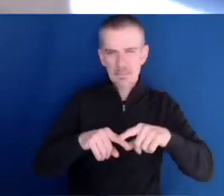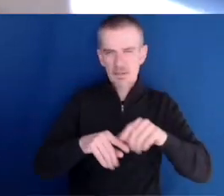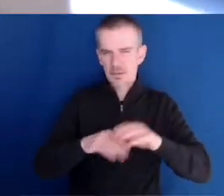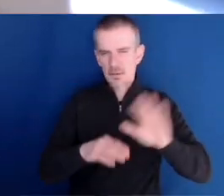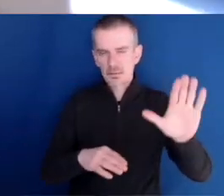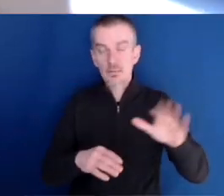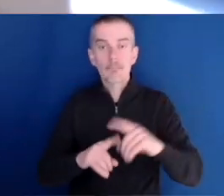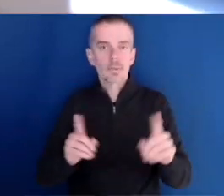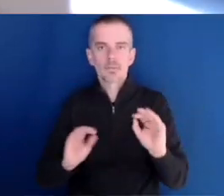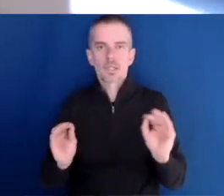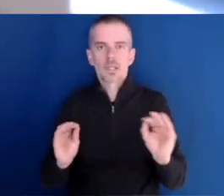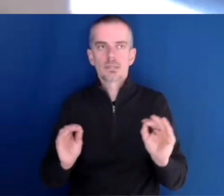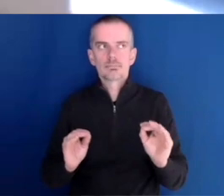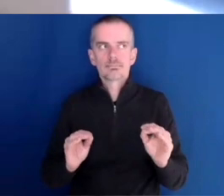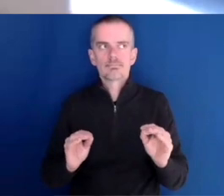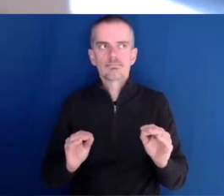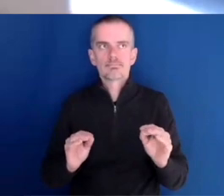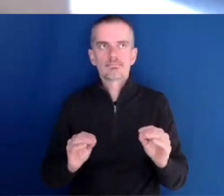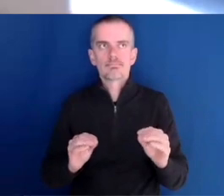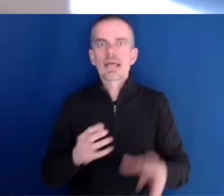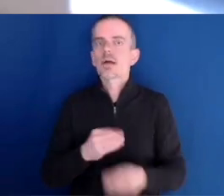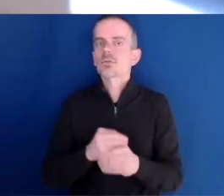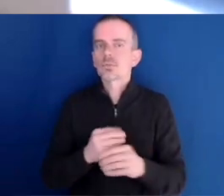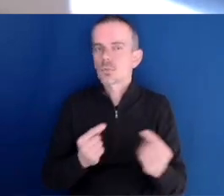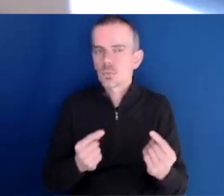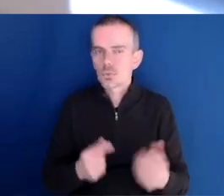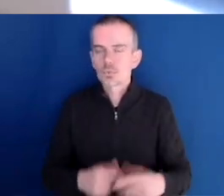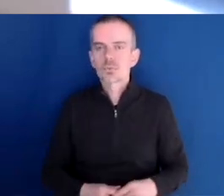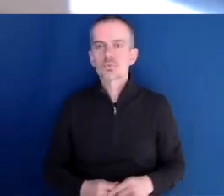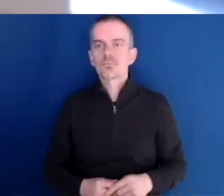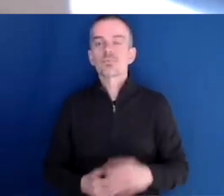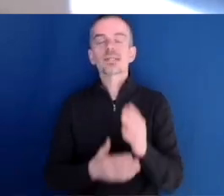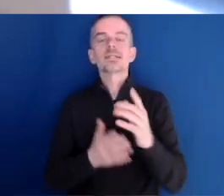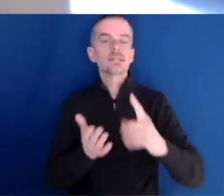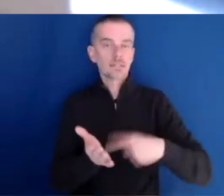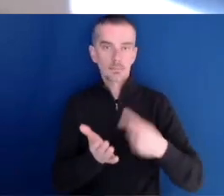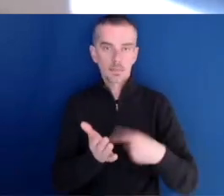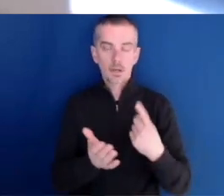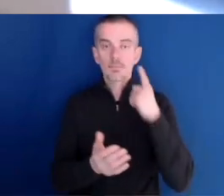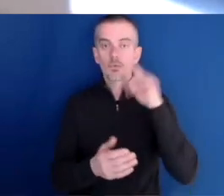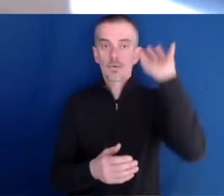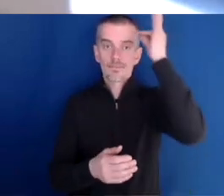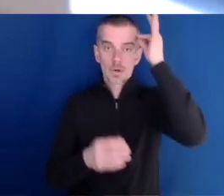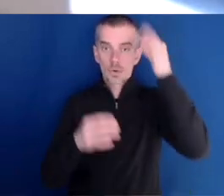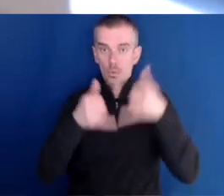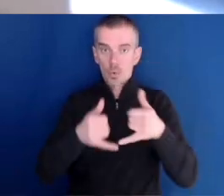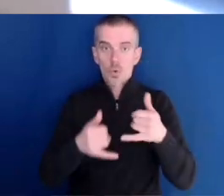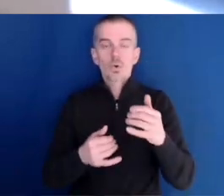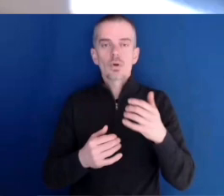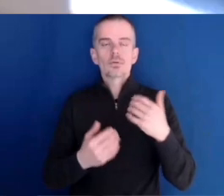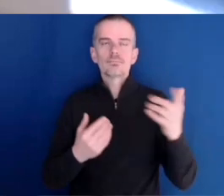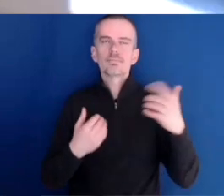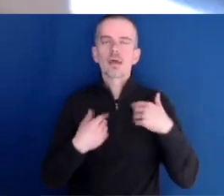there's nothing necessarily additional they need to do. Sometimes for federal awards, there's a